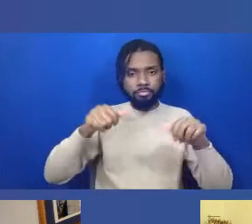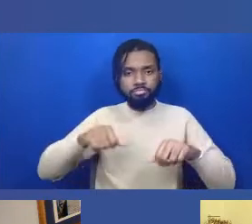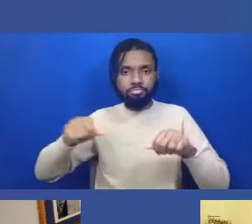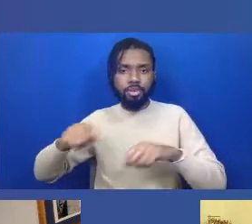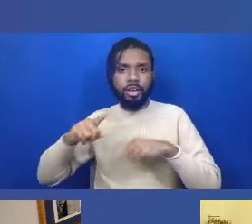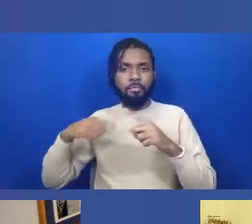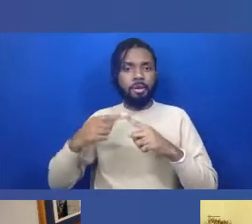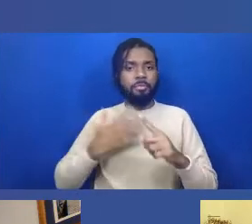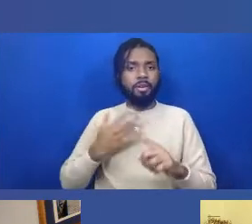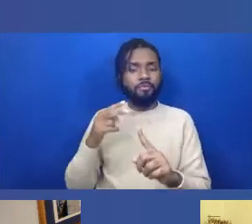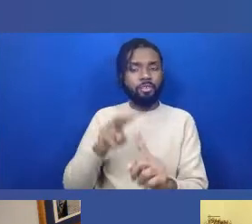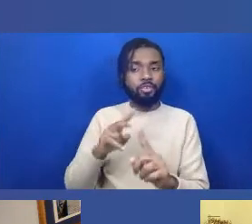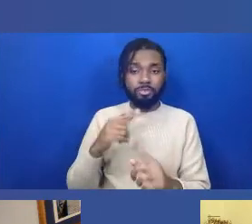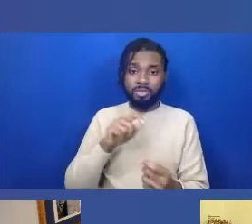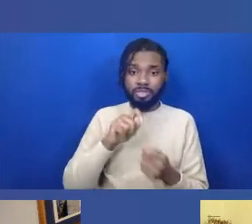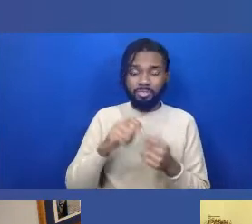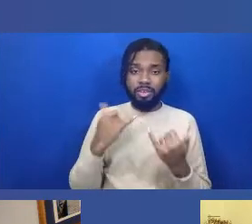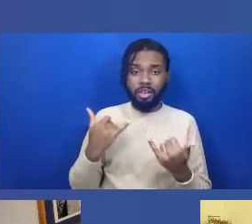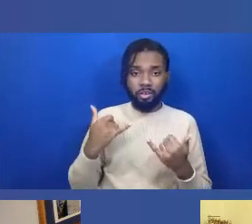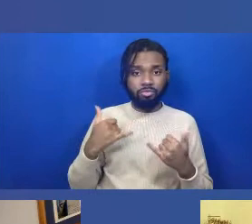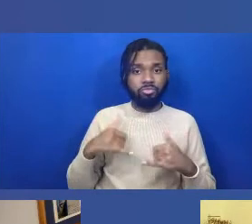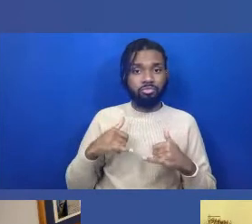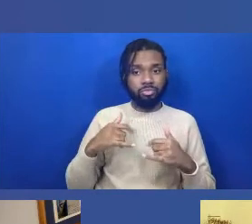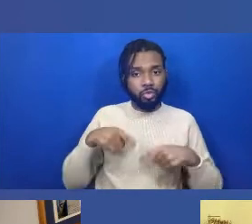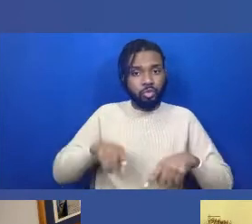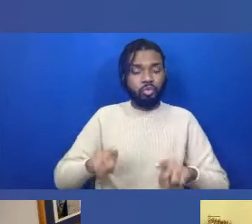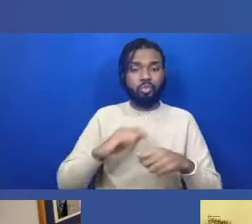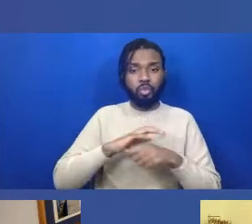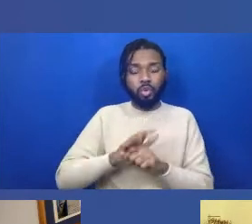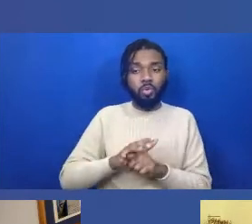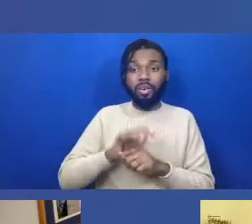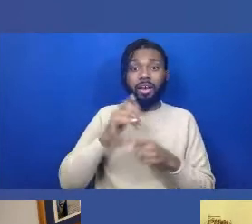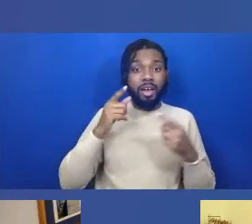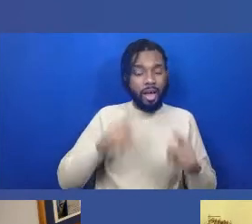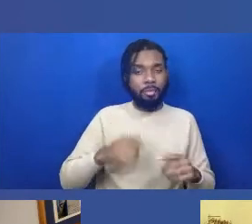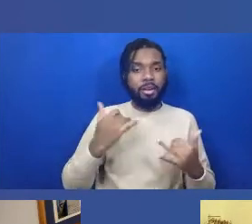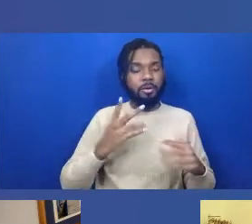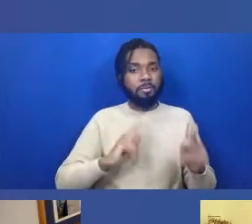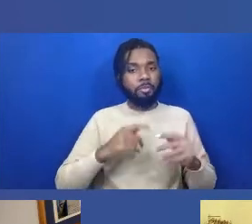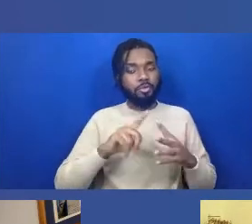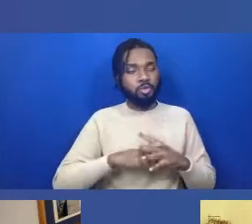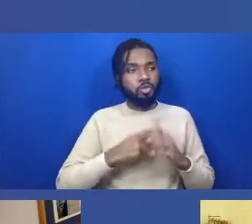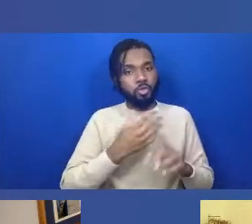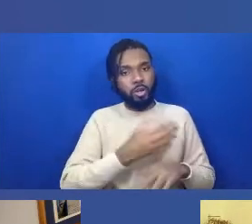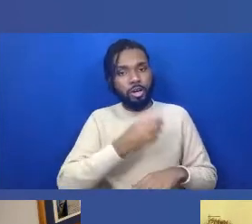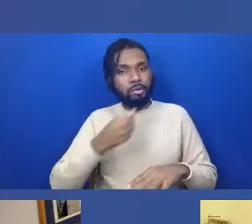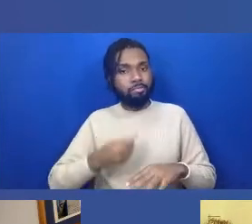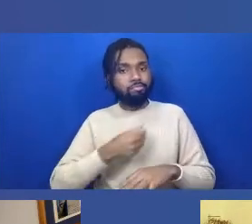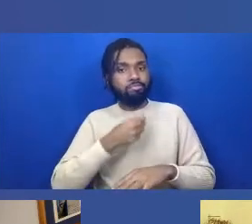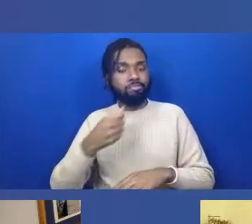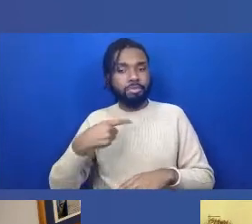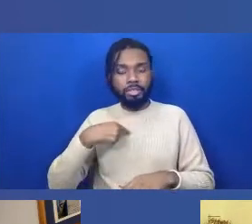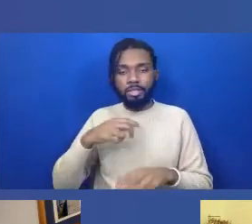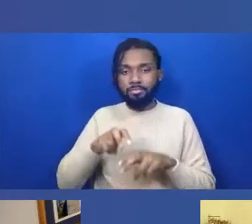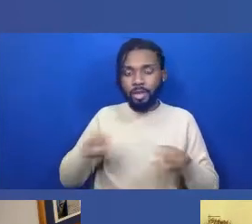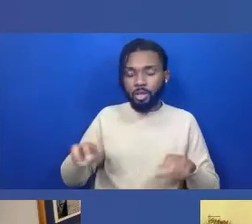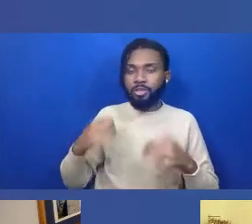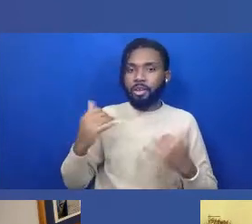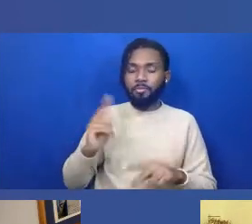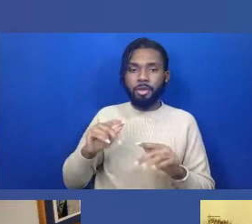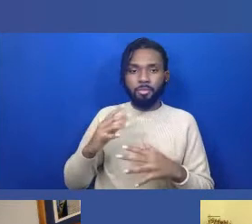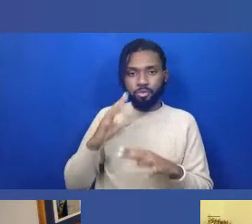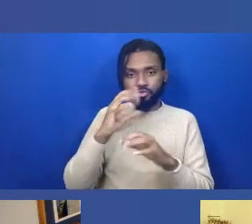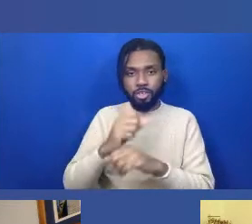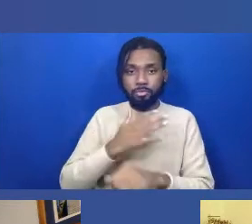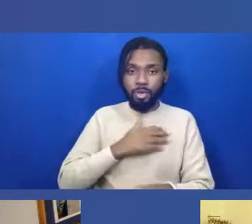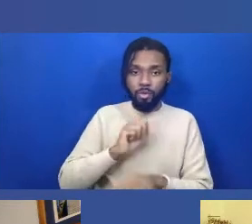know, in the COVID era, that's translated to a lot of panels. So I feel like people who are drawn to my work are drawn to like both my work and my ideology as